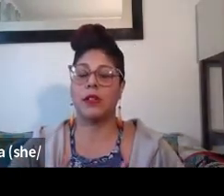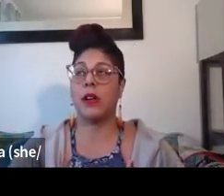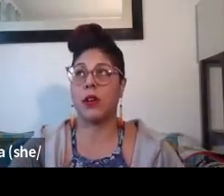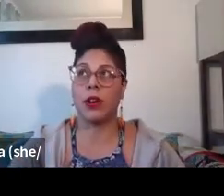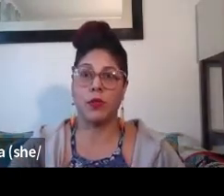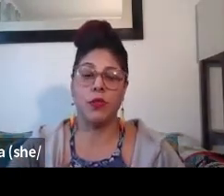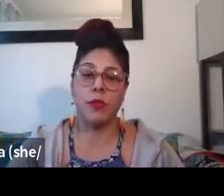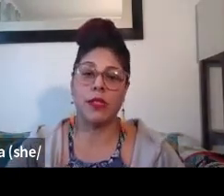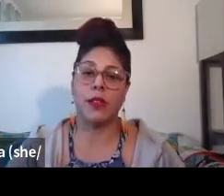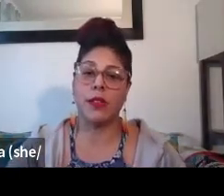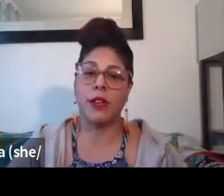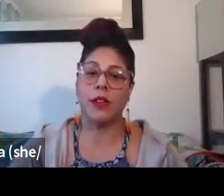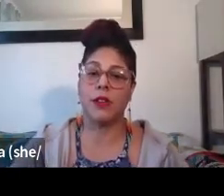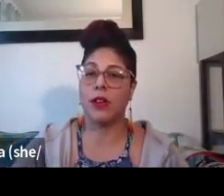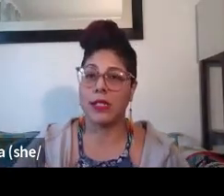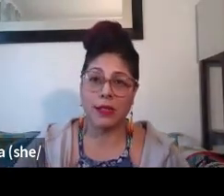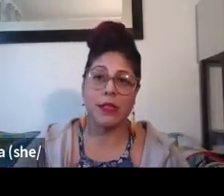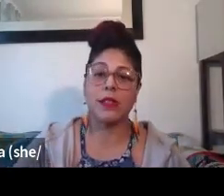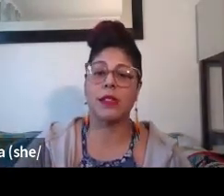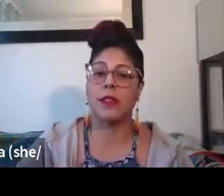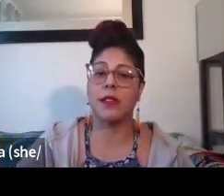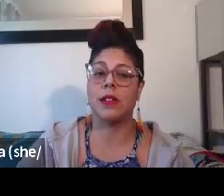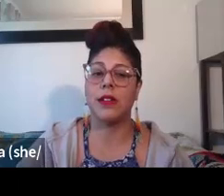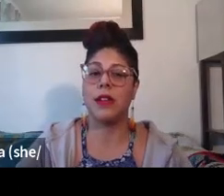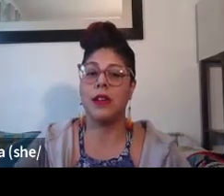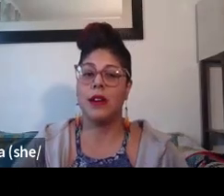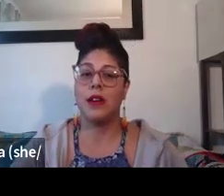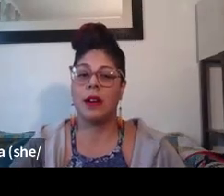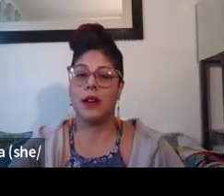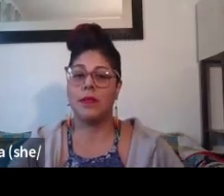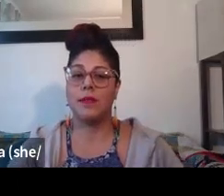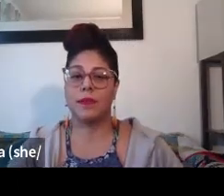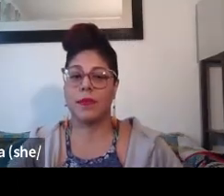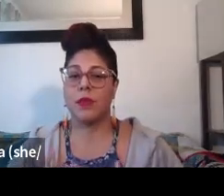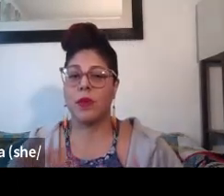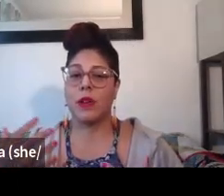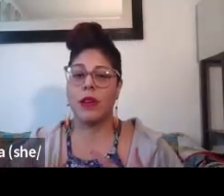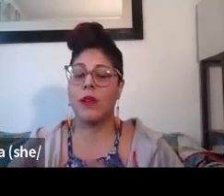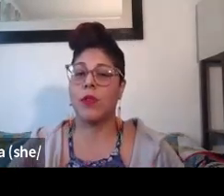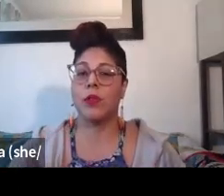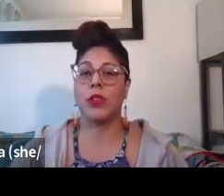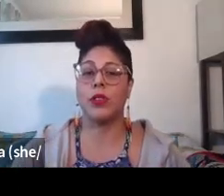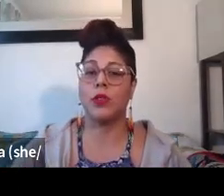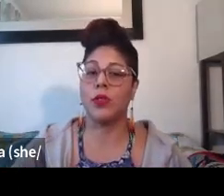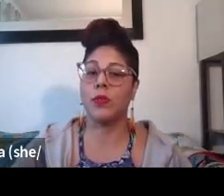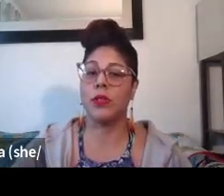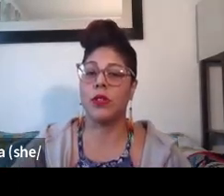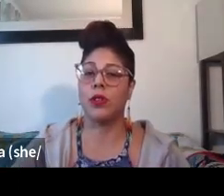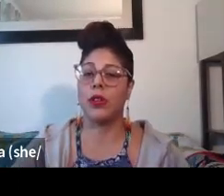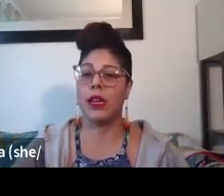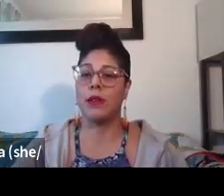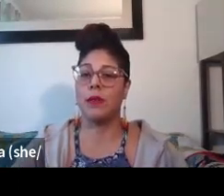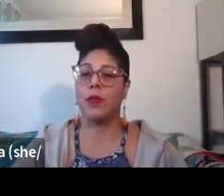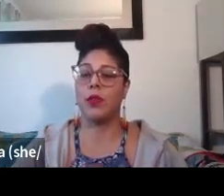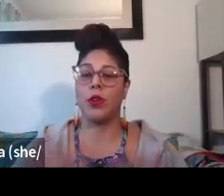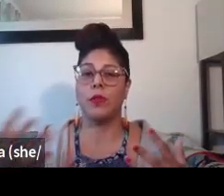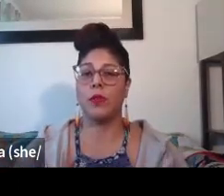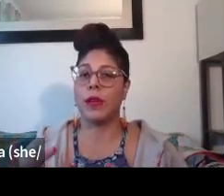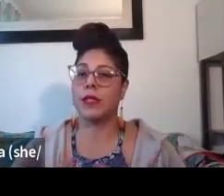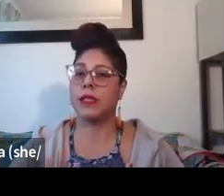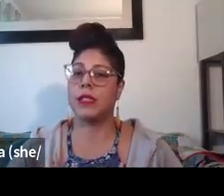the engaged audience. Where these happen is going to depend on who's hosting them. Sometimes we've had them